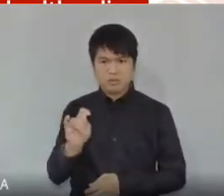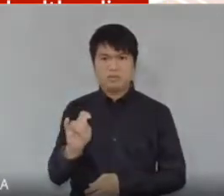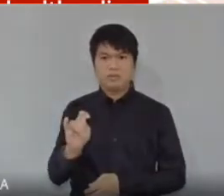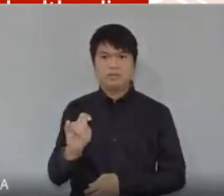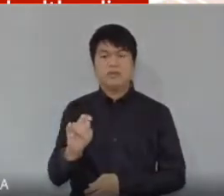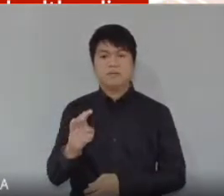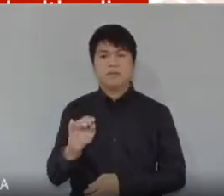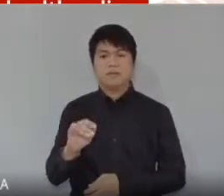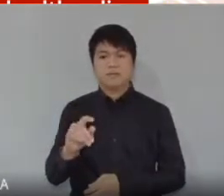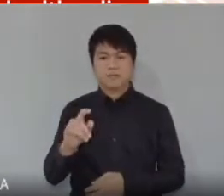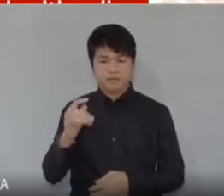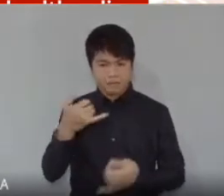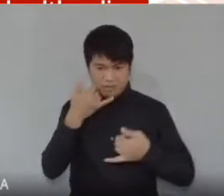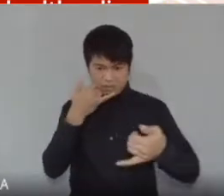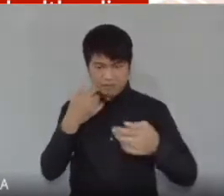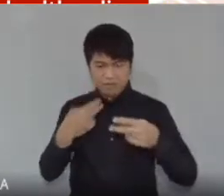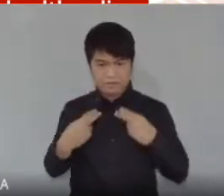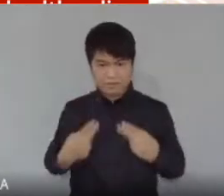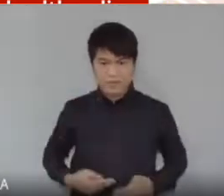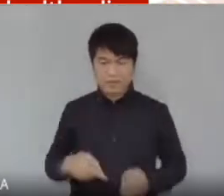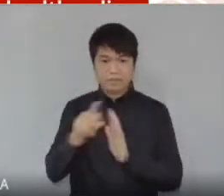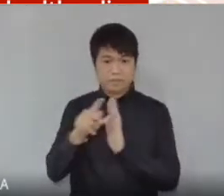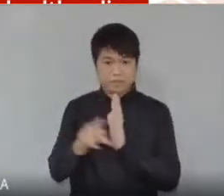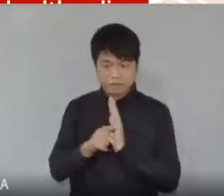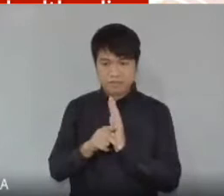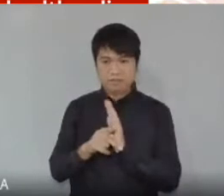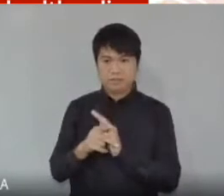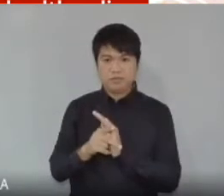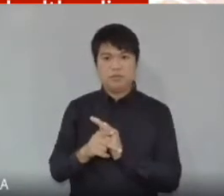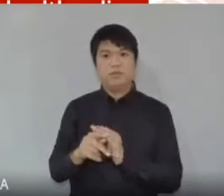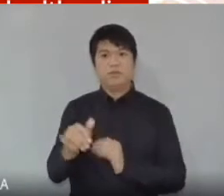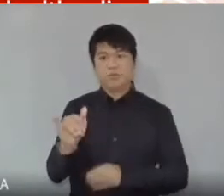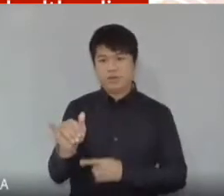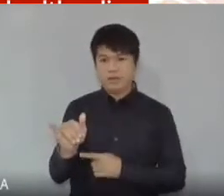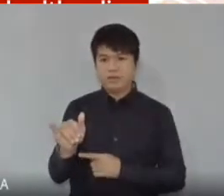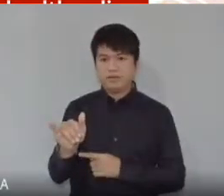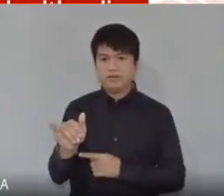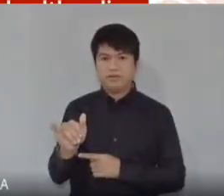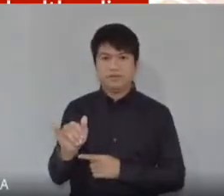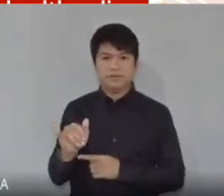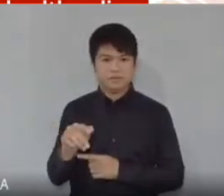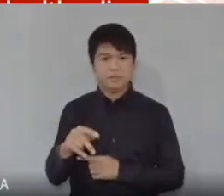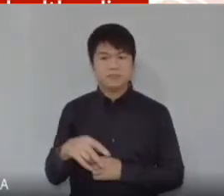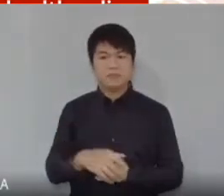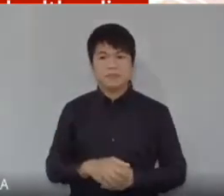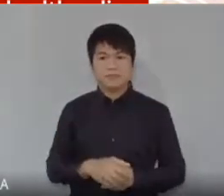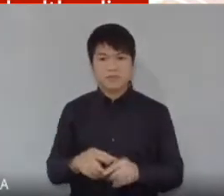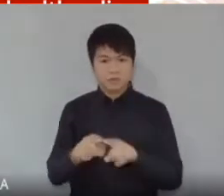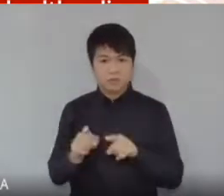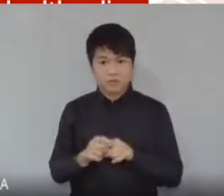bit.ly/capital T telehealth, capital P policy, capital Y, capital T. It is also available